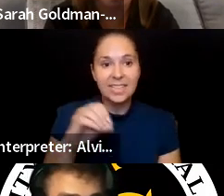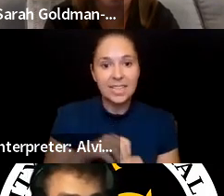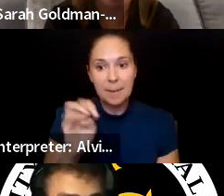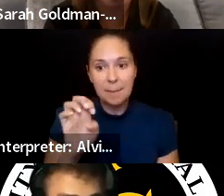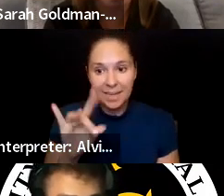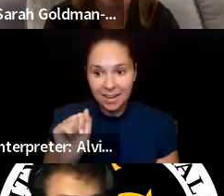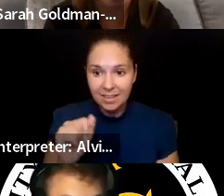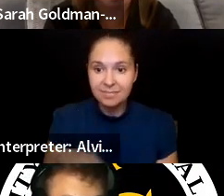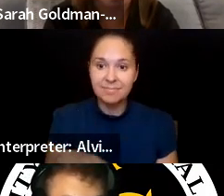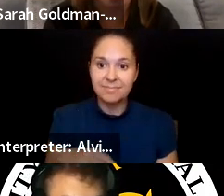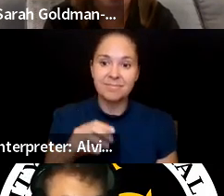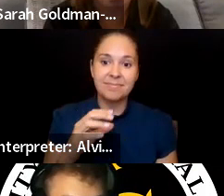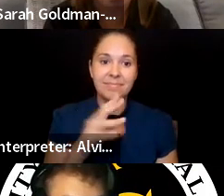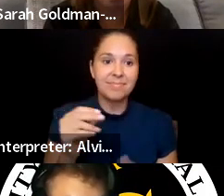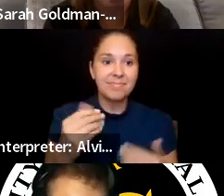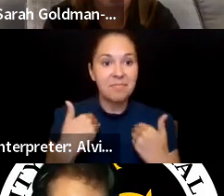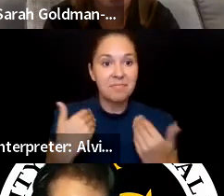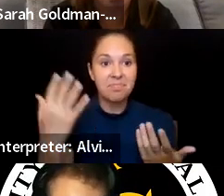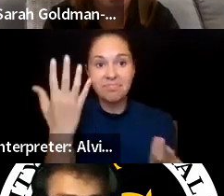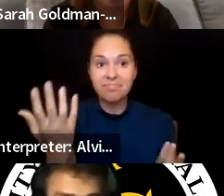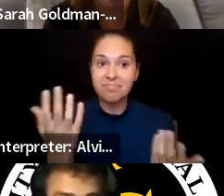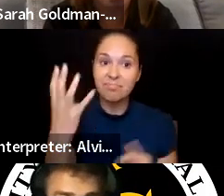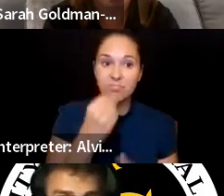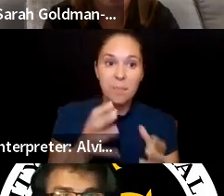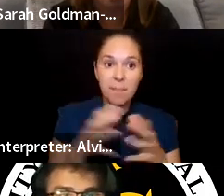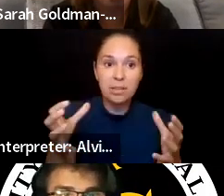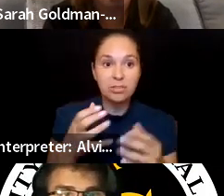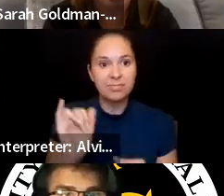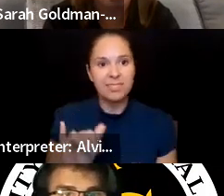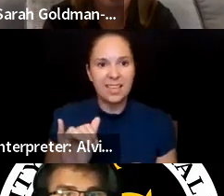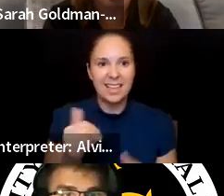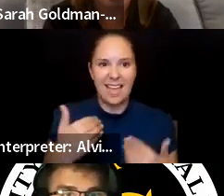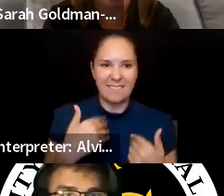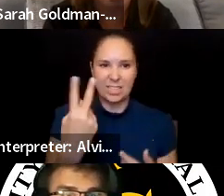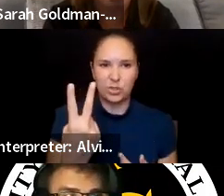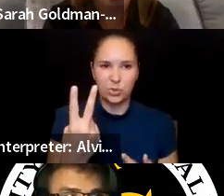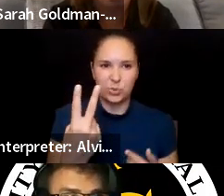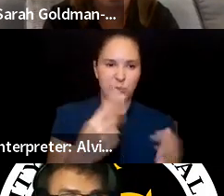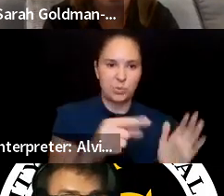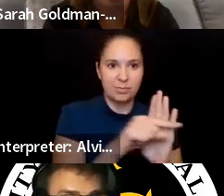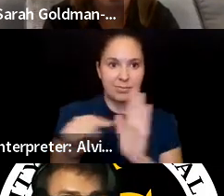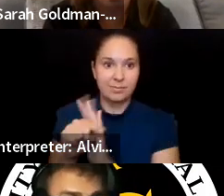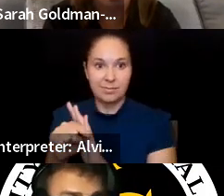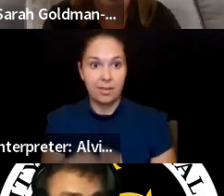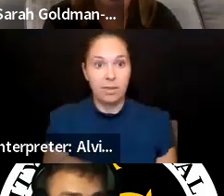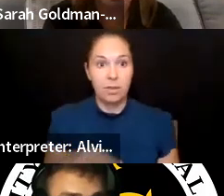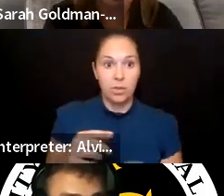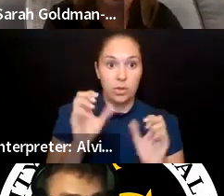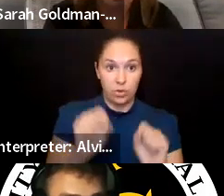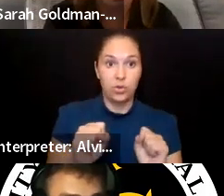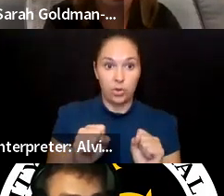media, and just how pretty much it is a double-edged sword in a sense that they could portray